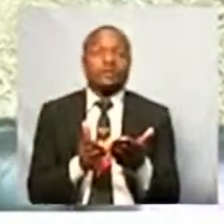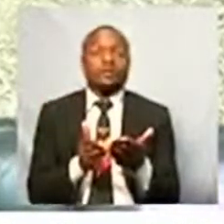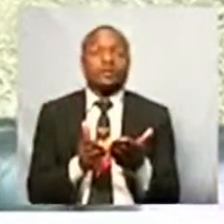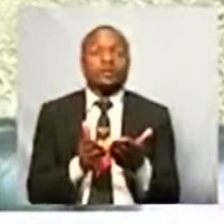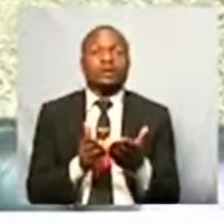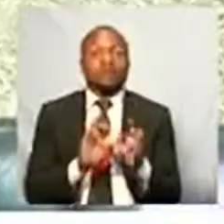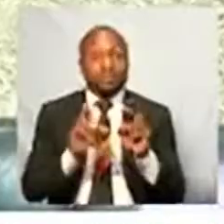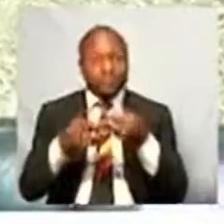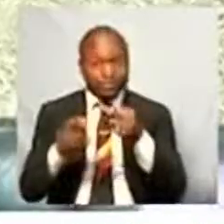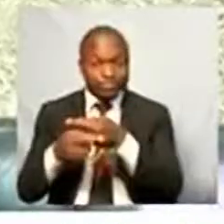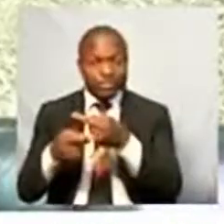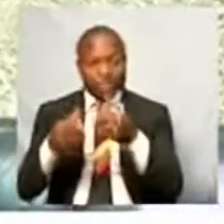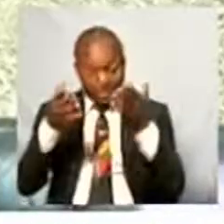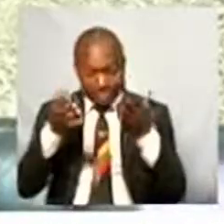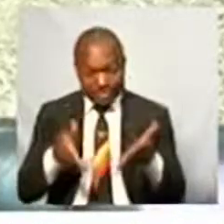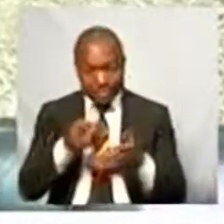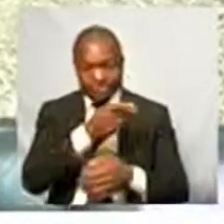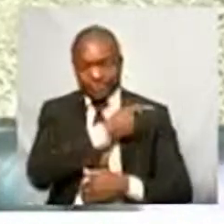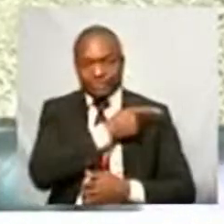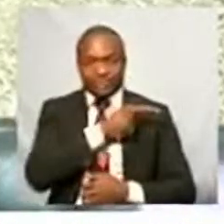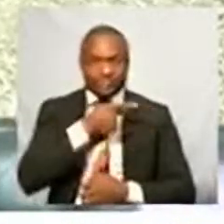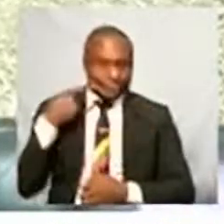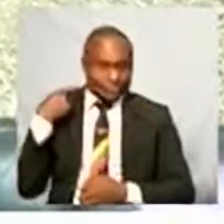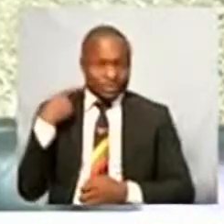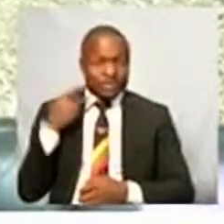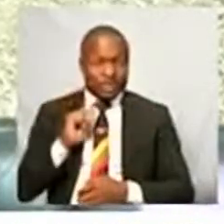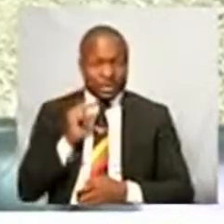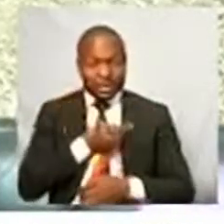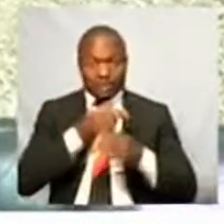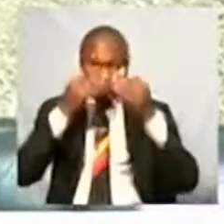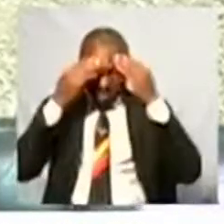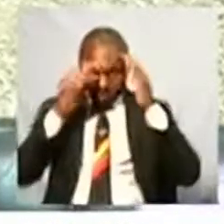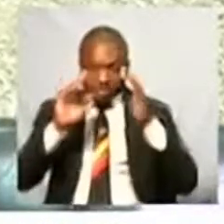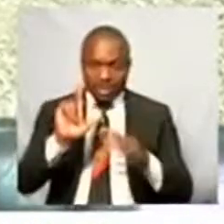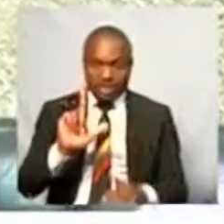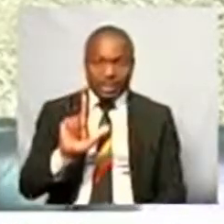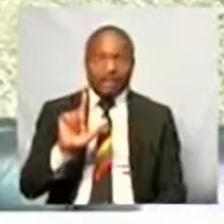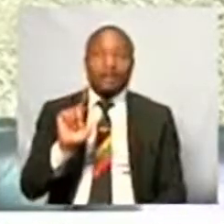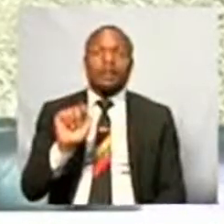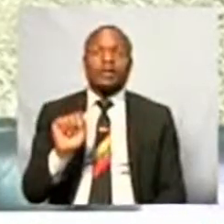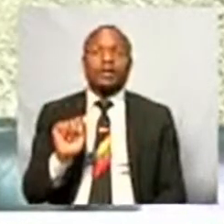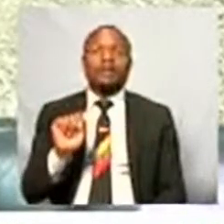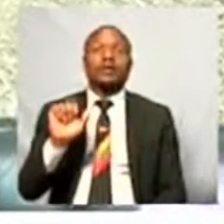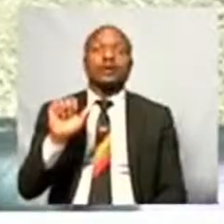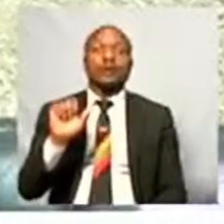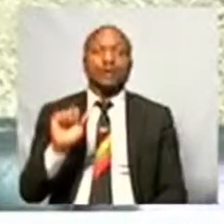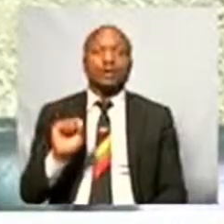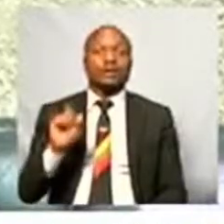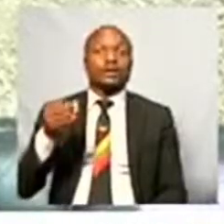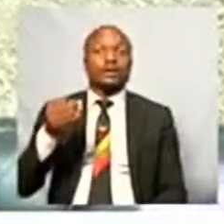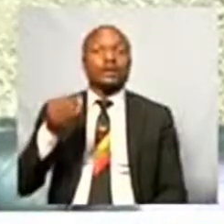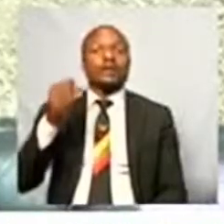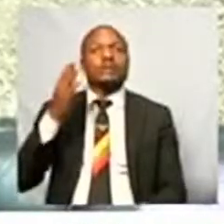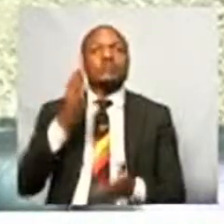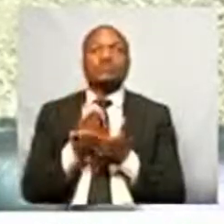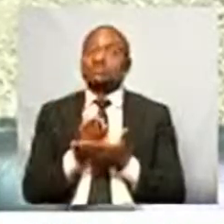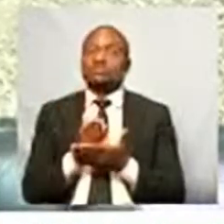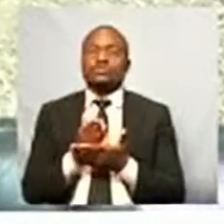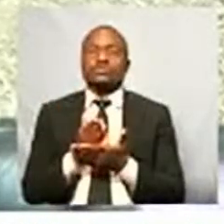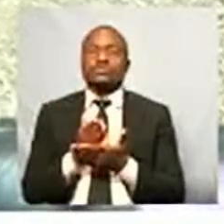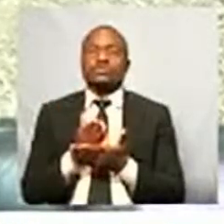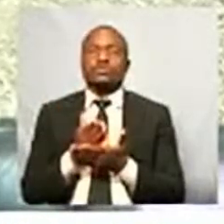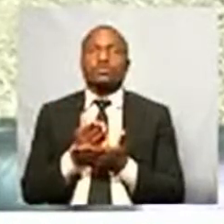reforms before this August House. We are aware that LASIF stopped receiving new members in the